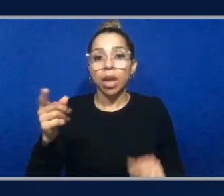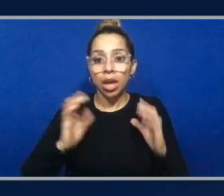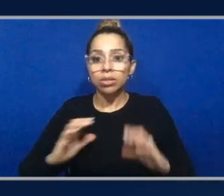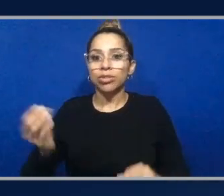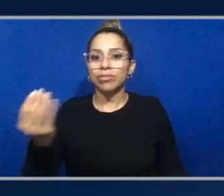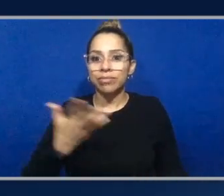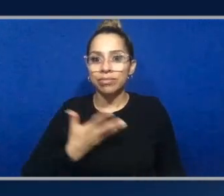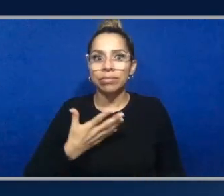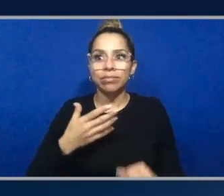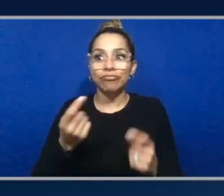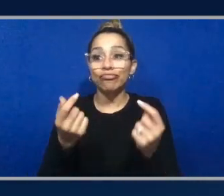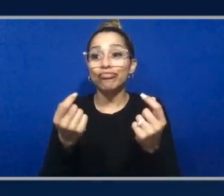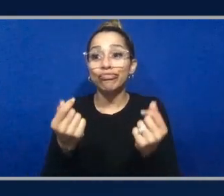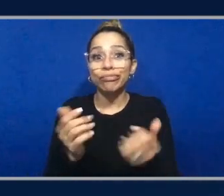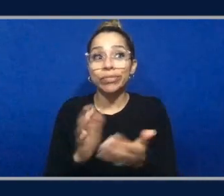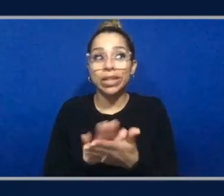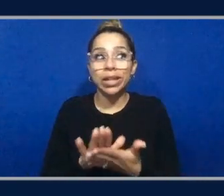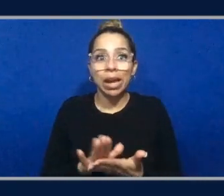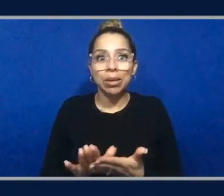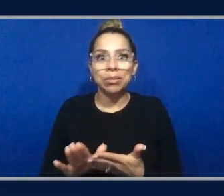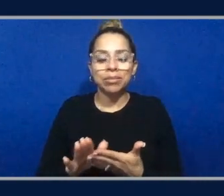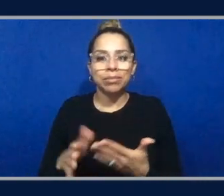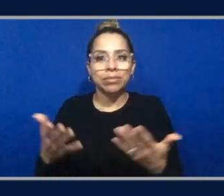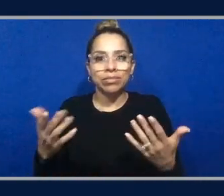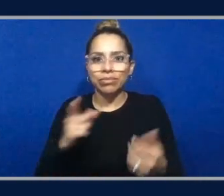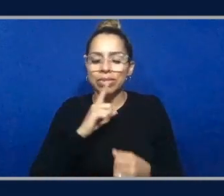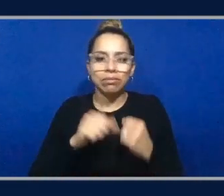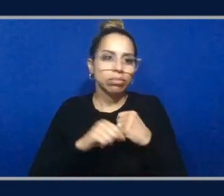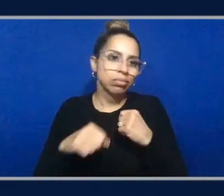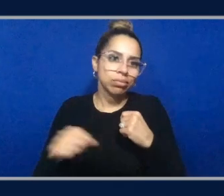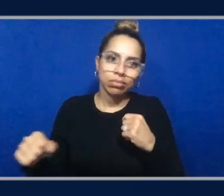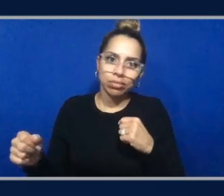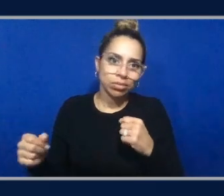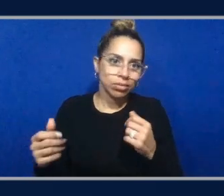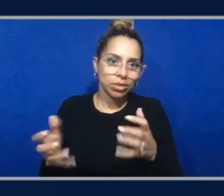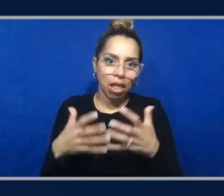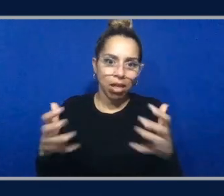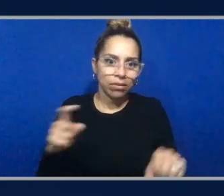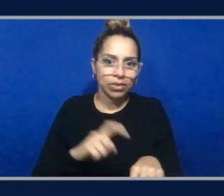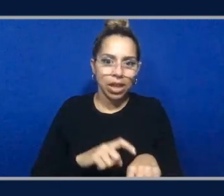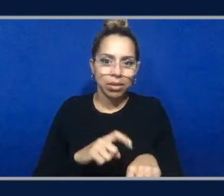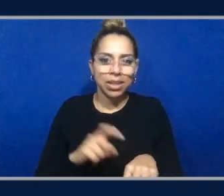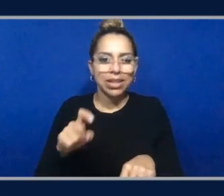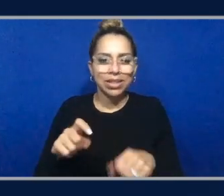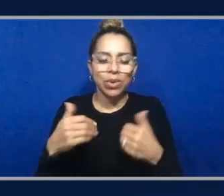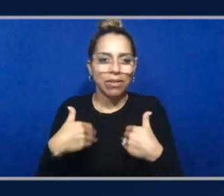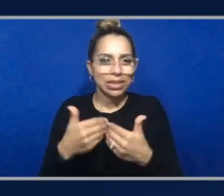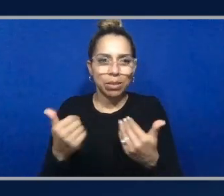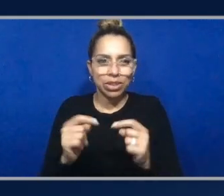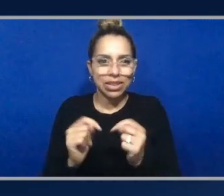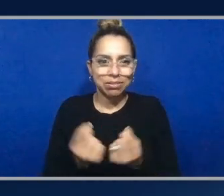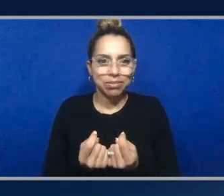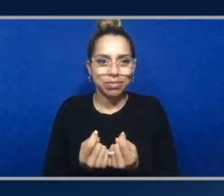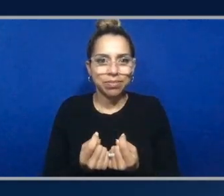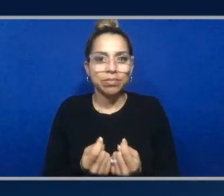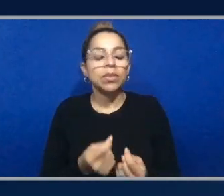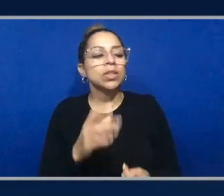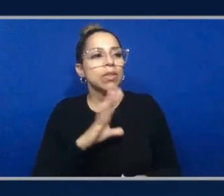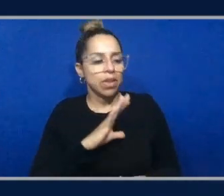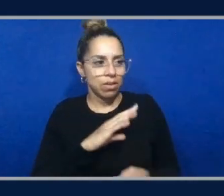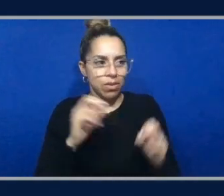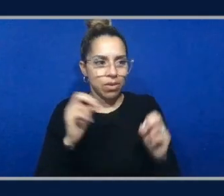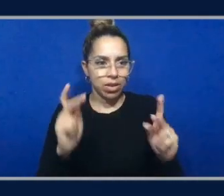time, right? A lot of tracking, and like they need to have separate teams. Right. Yeah. And so the technical use case really is, so we're talking about storing